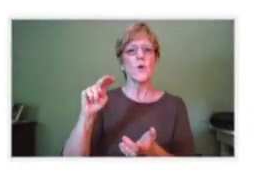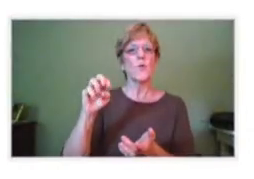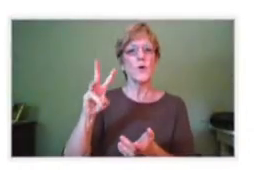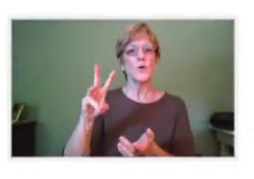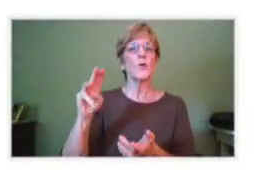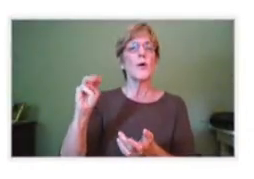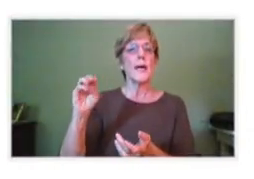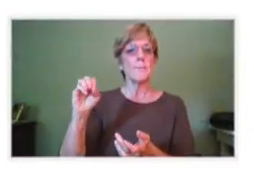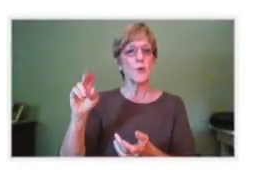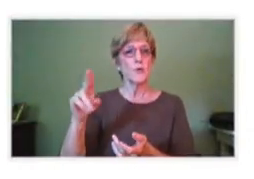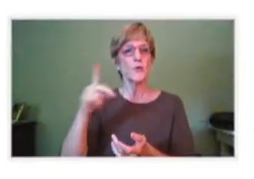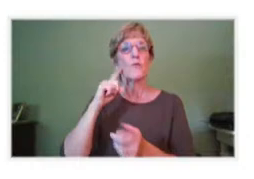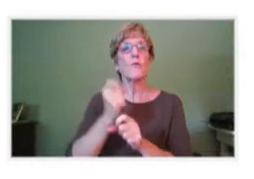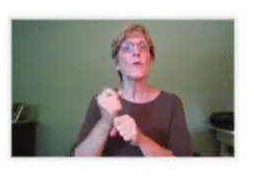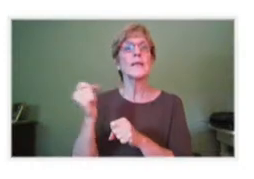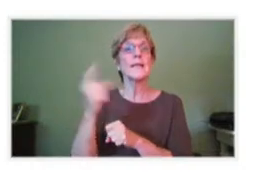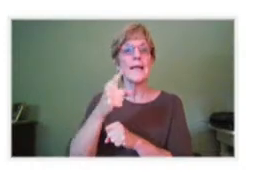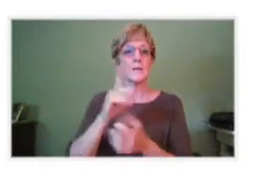22-23 school year.